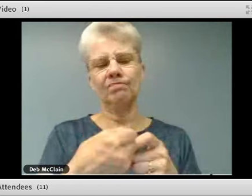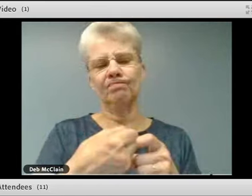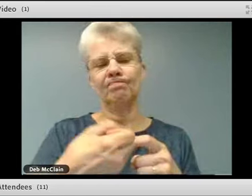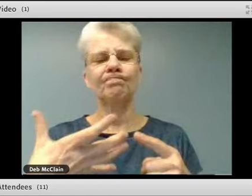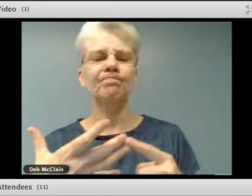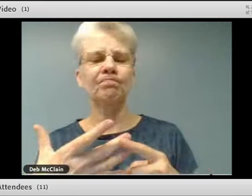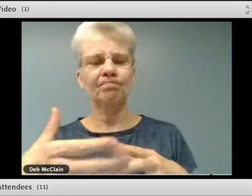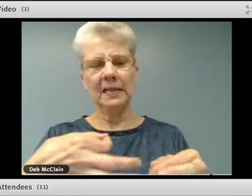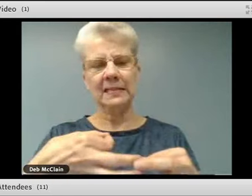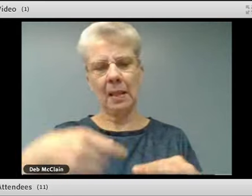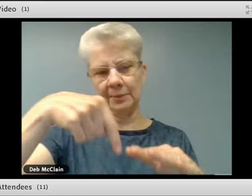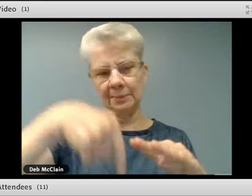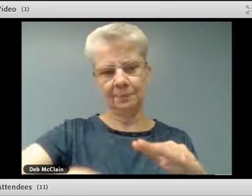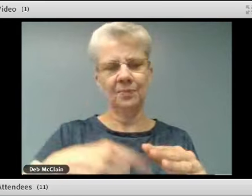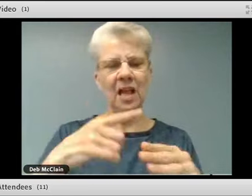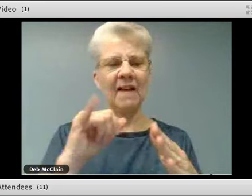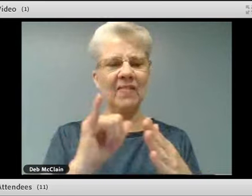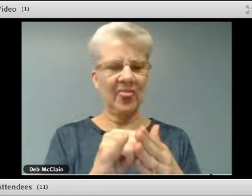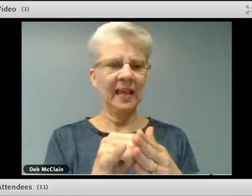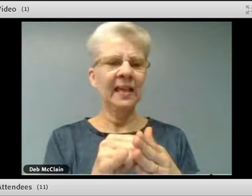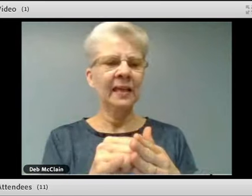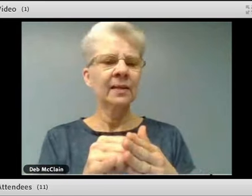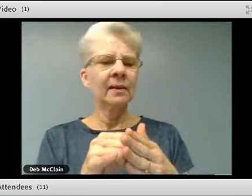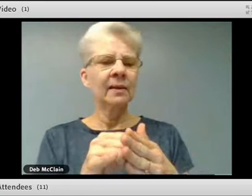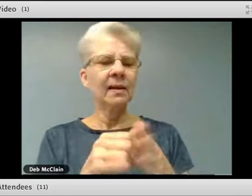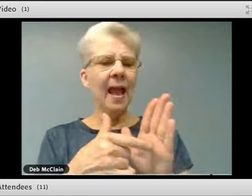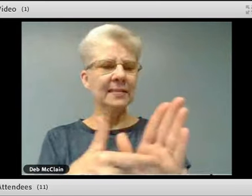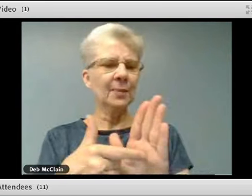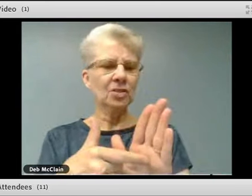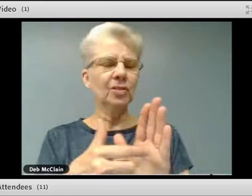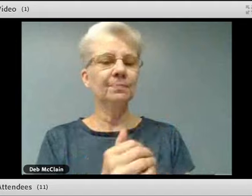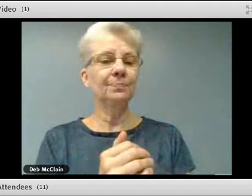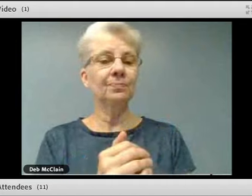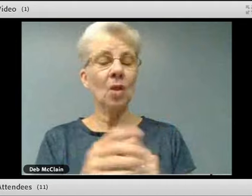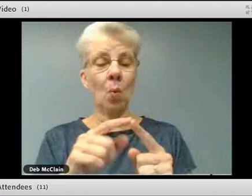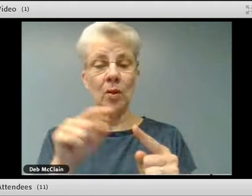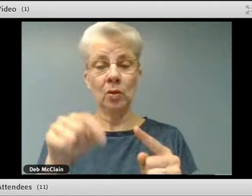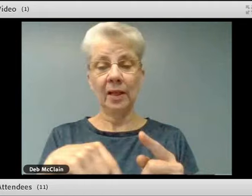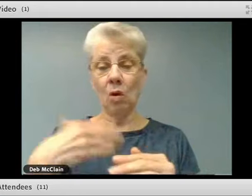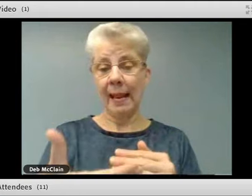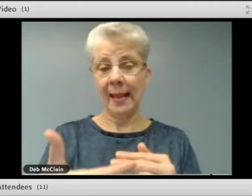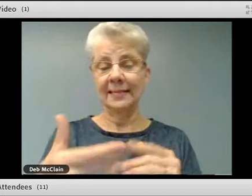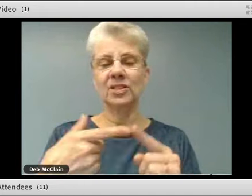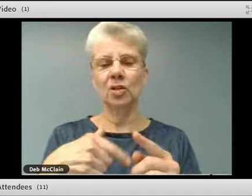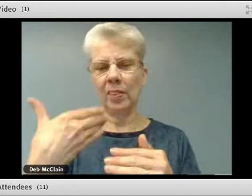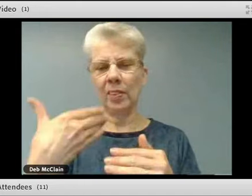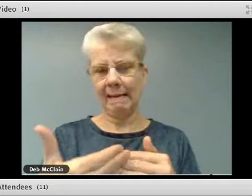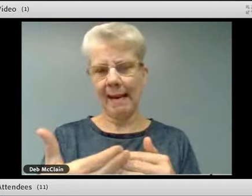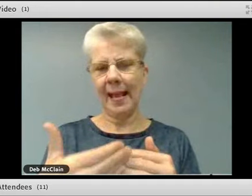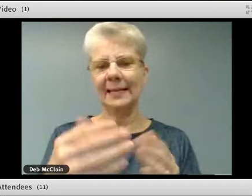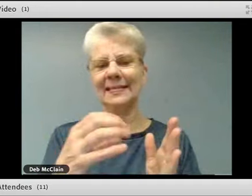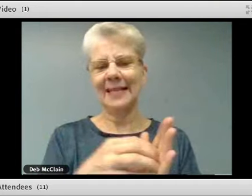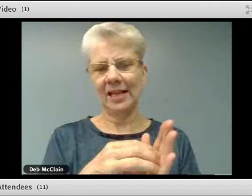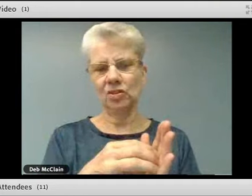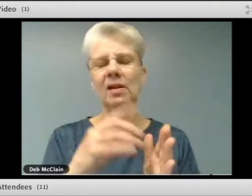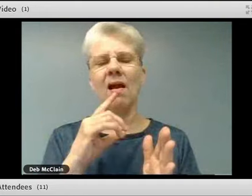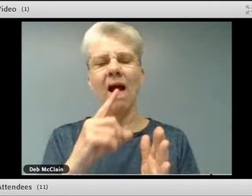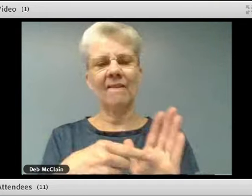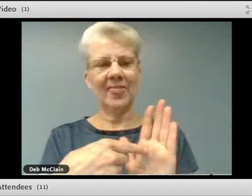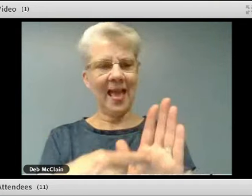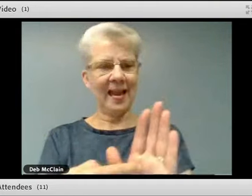particular section of the exhibition. When you click on Next, it takes you to the next section of the